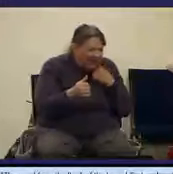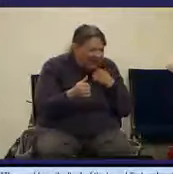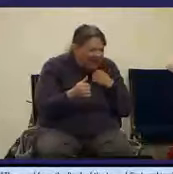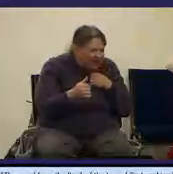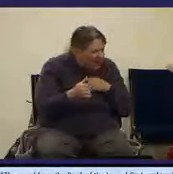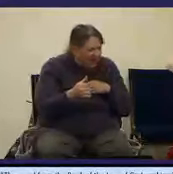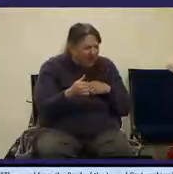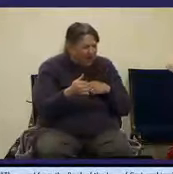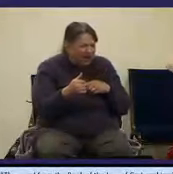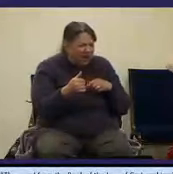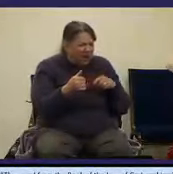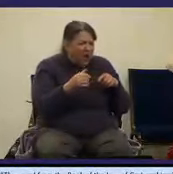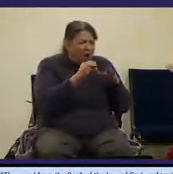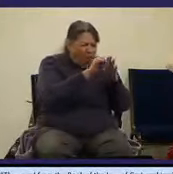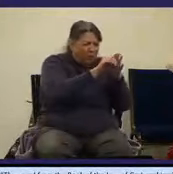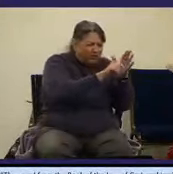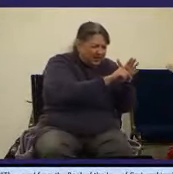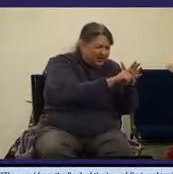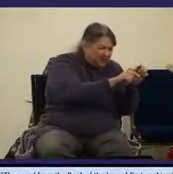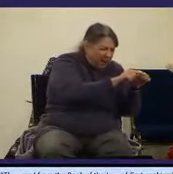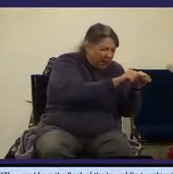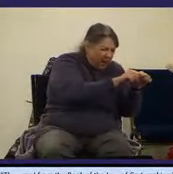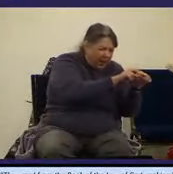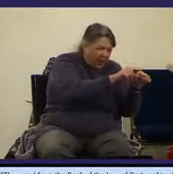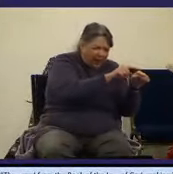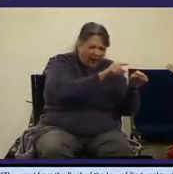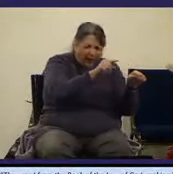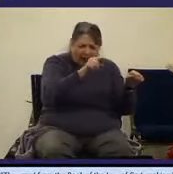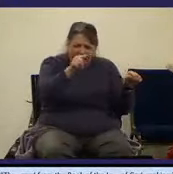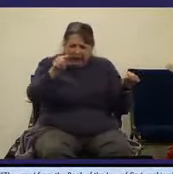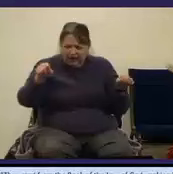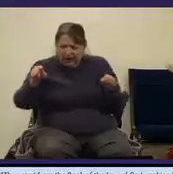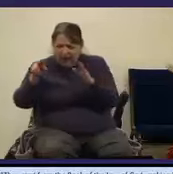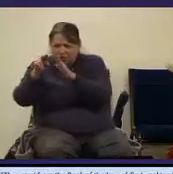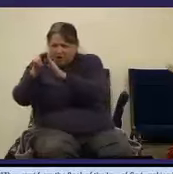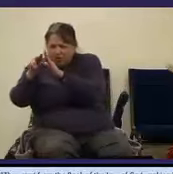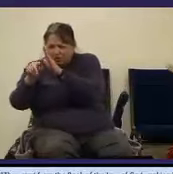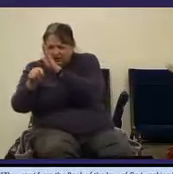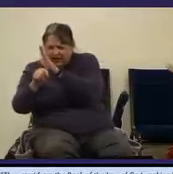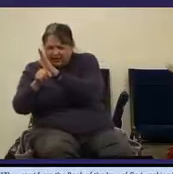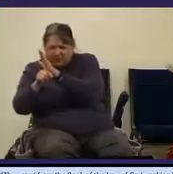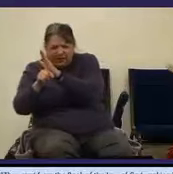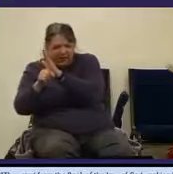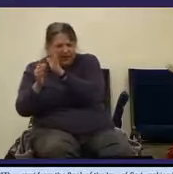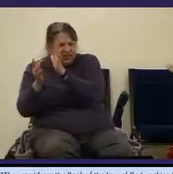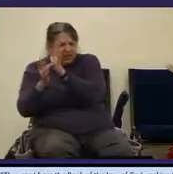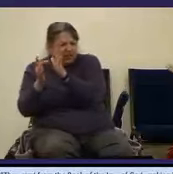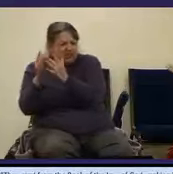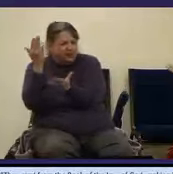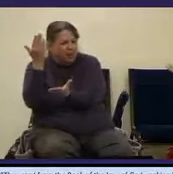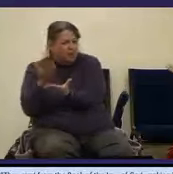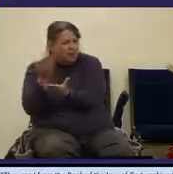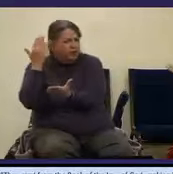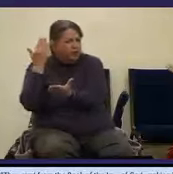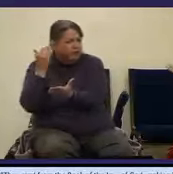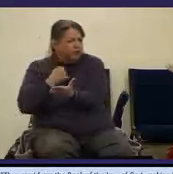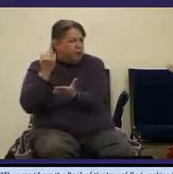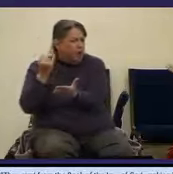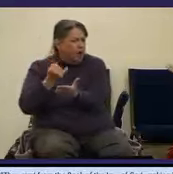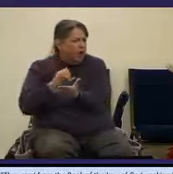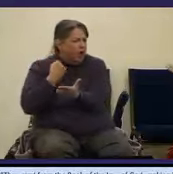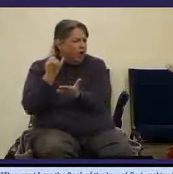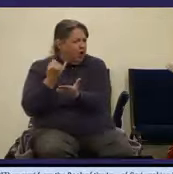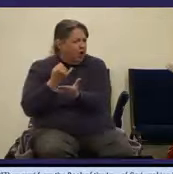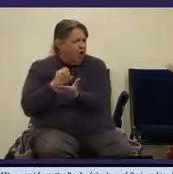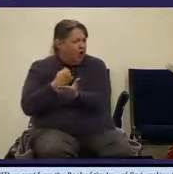picks it up from there. Jesus himself become the embodiment of joy, the benefactor of joy. In other words, when